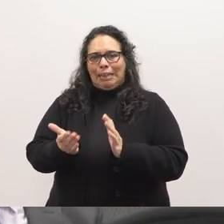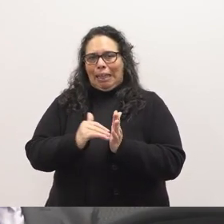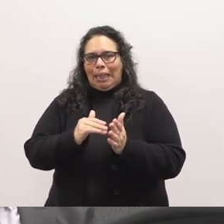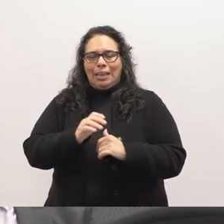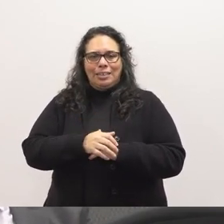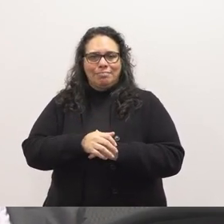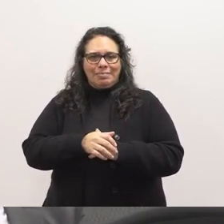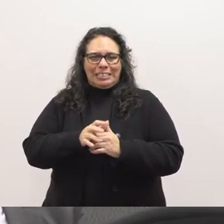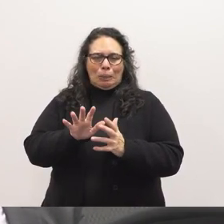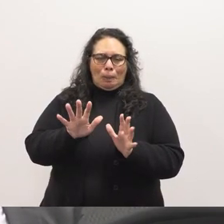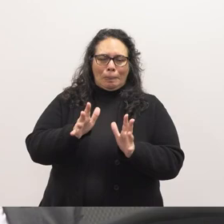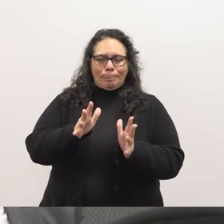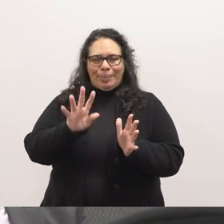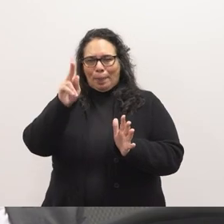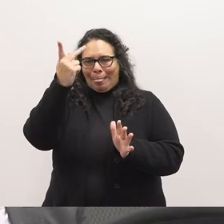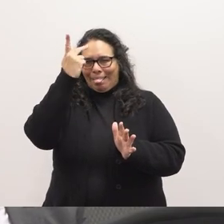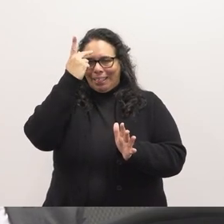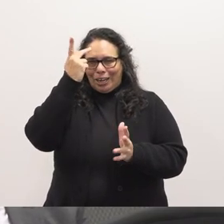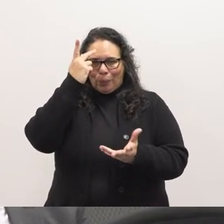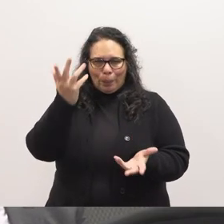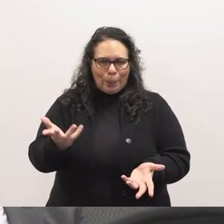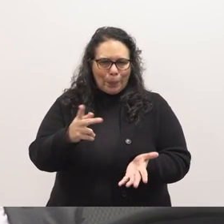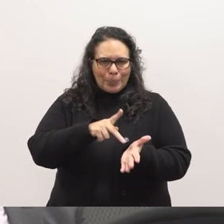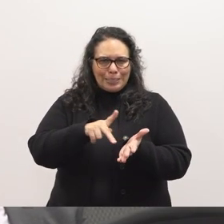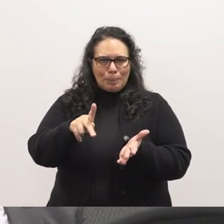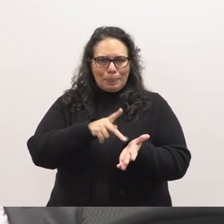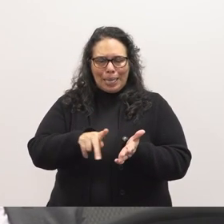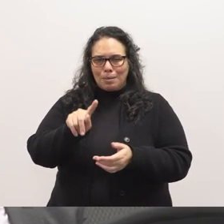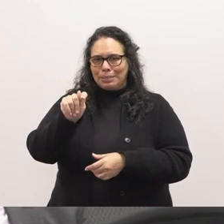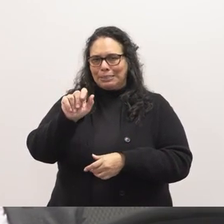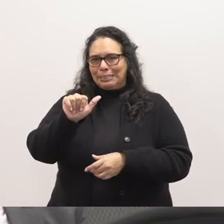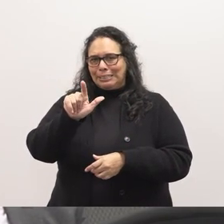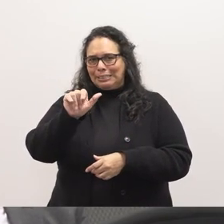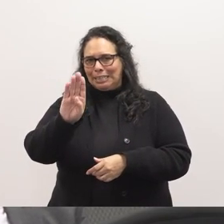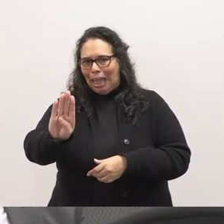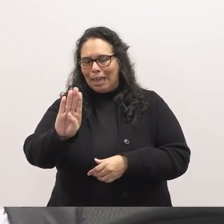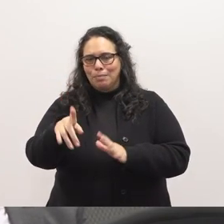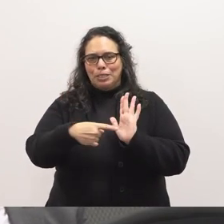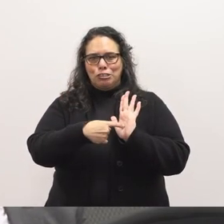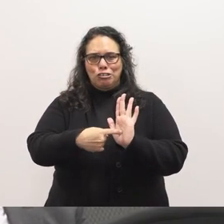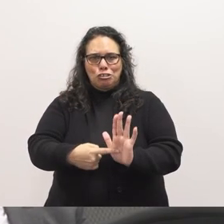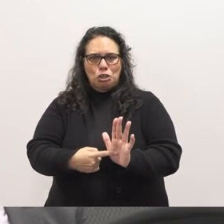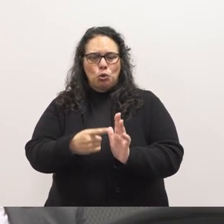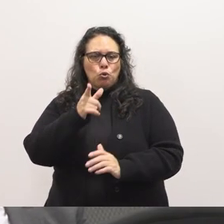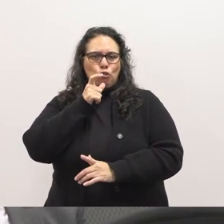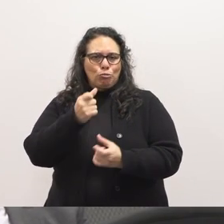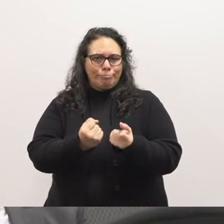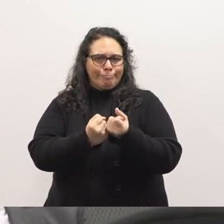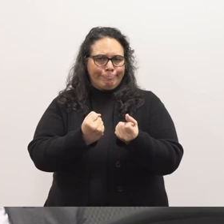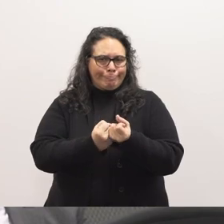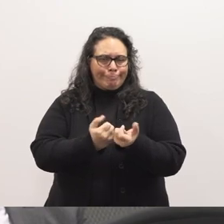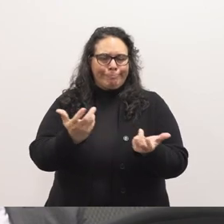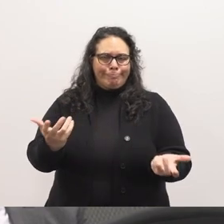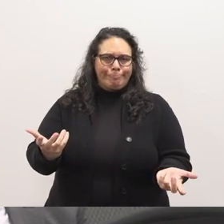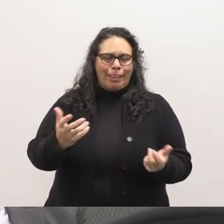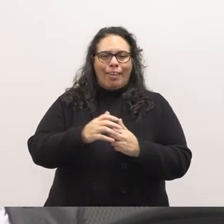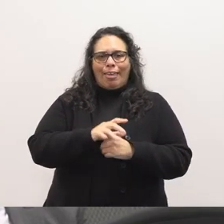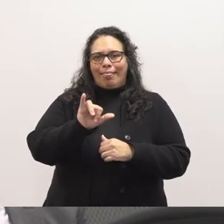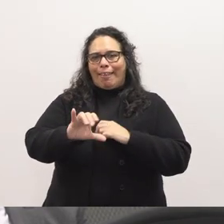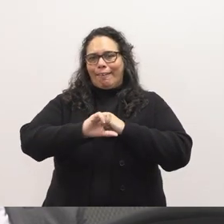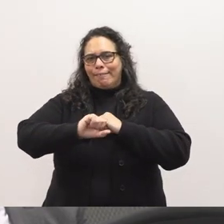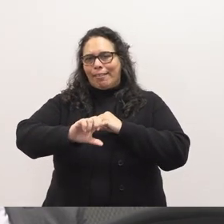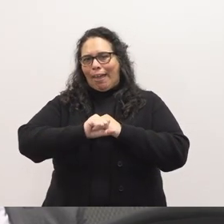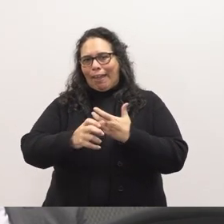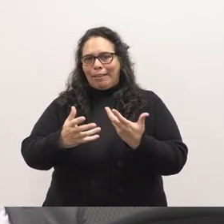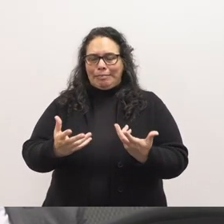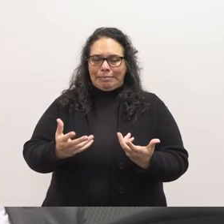This not very subtle political piece was paid for by Talb and featured both their endorsed candidates. This flyer, whether